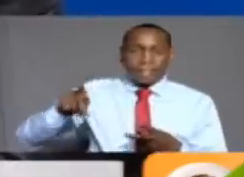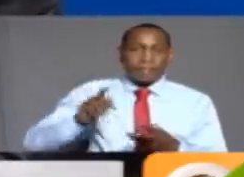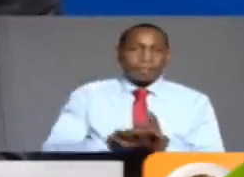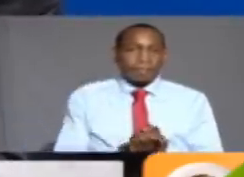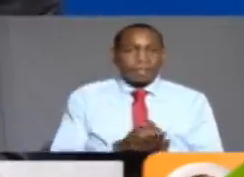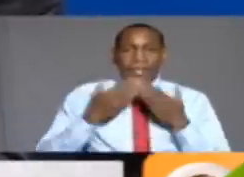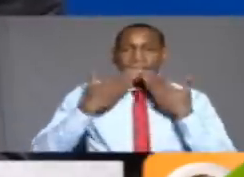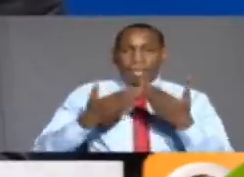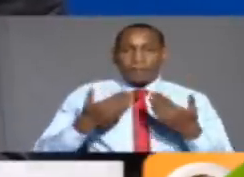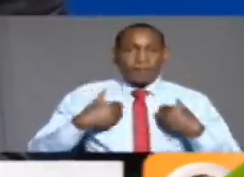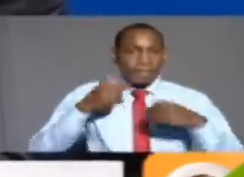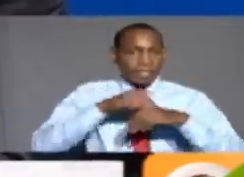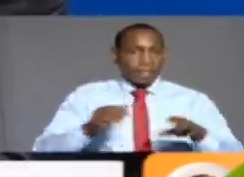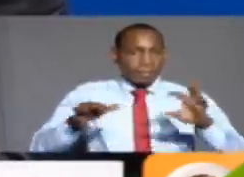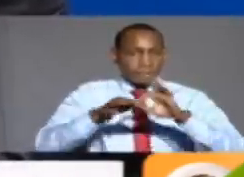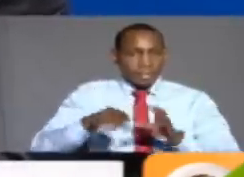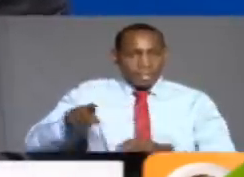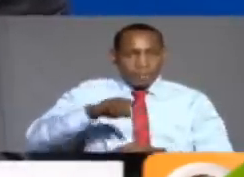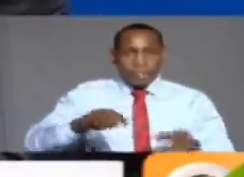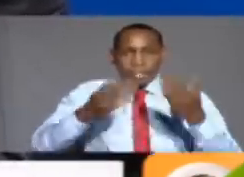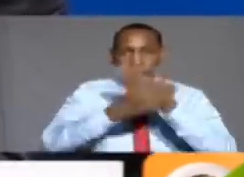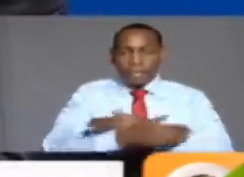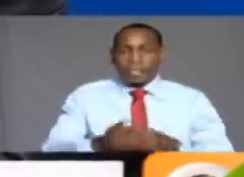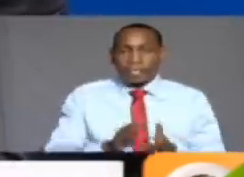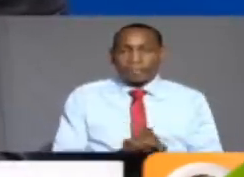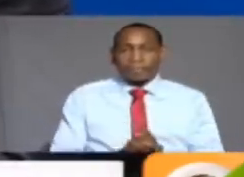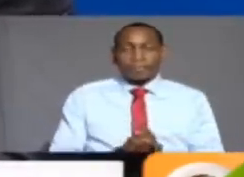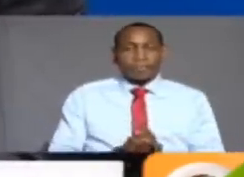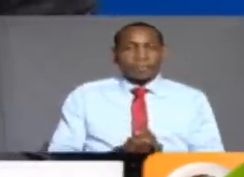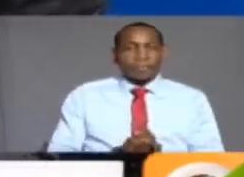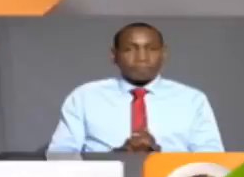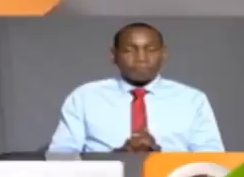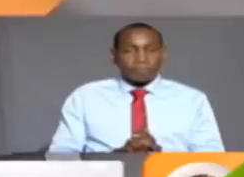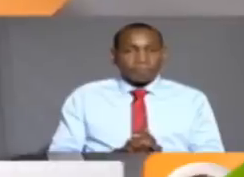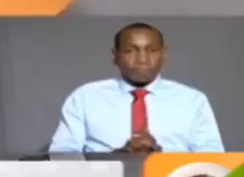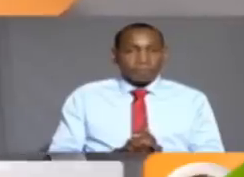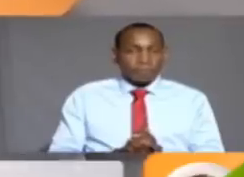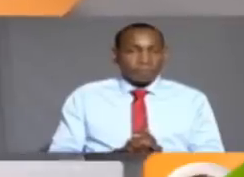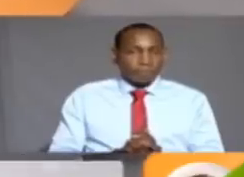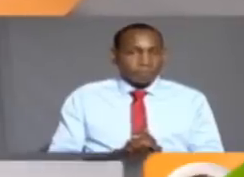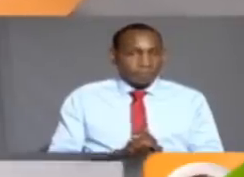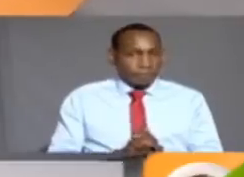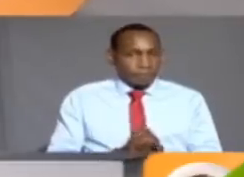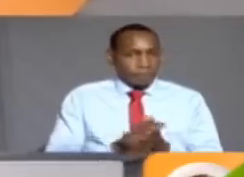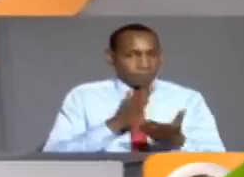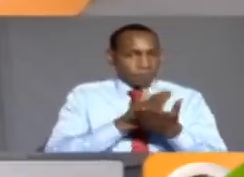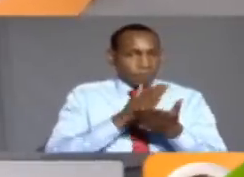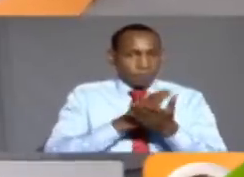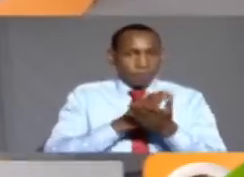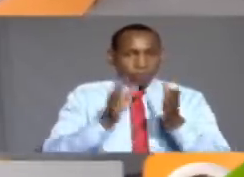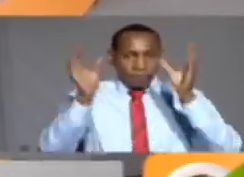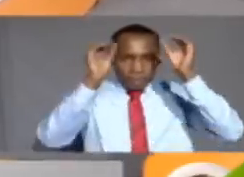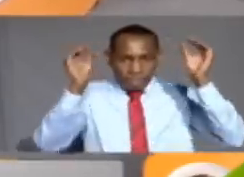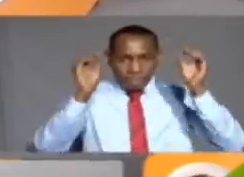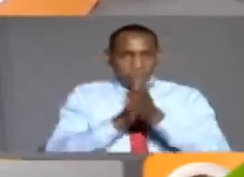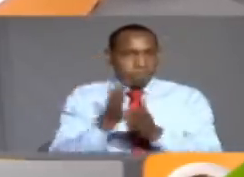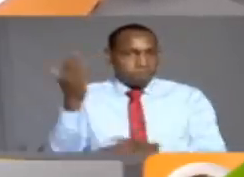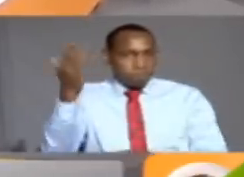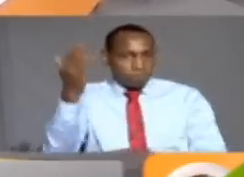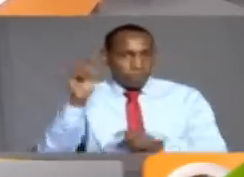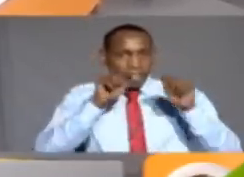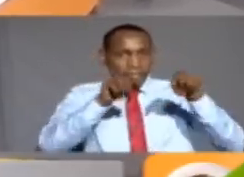Mbogo. Thank you all for making time for us. Thank you. This evening. So it is no doubt who the president is addressing or who was